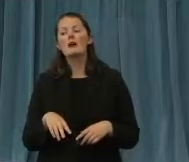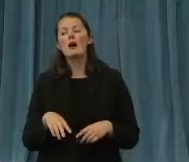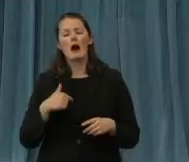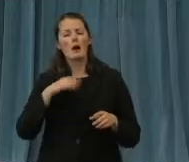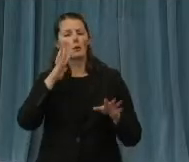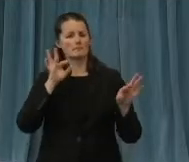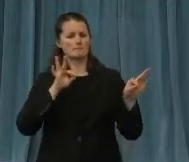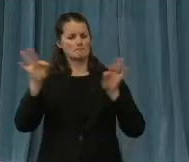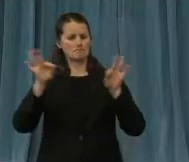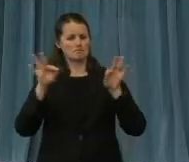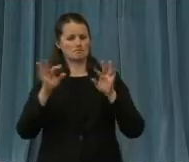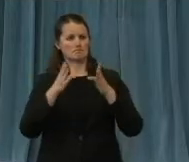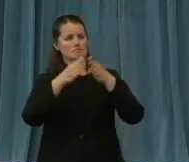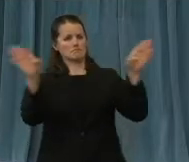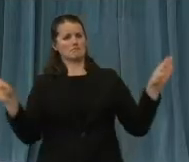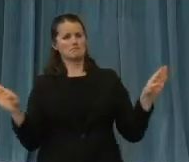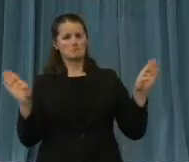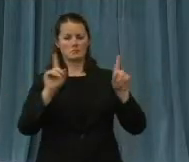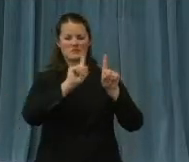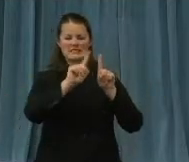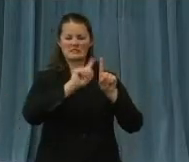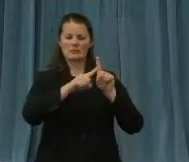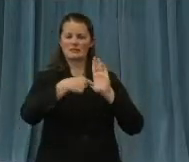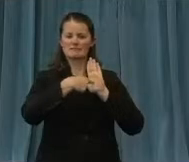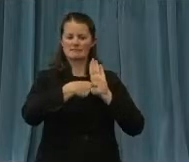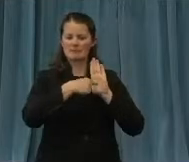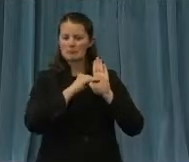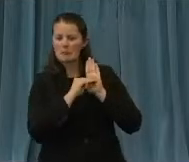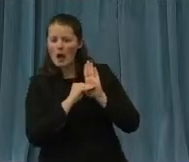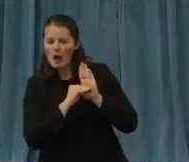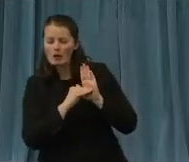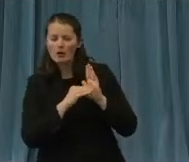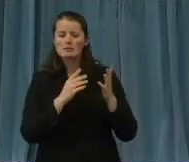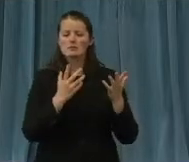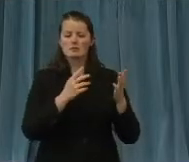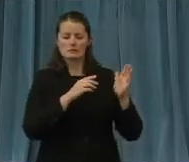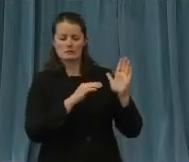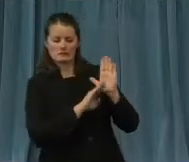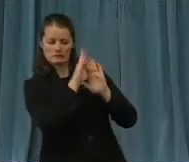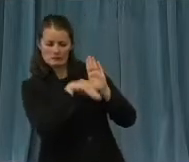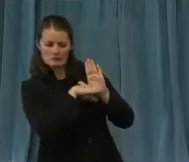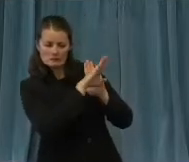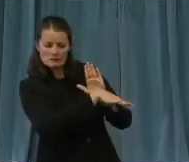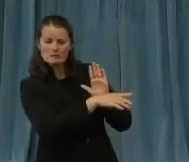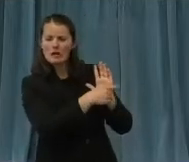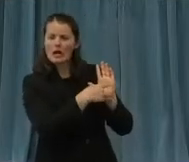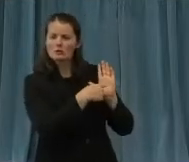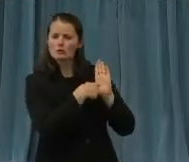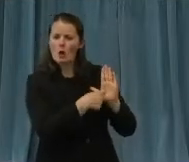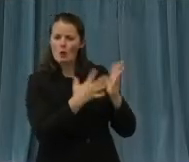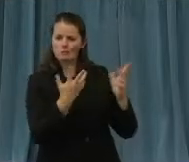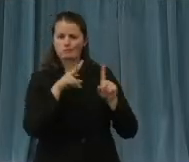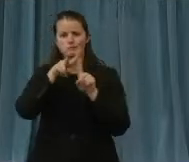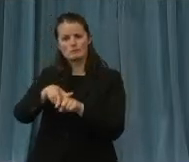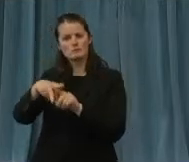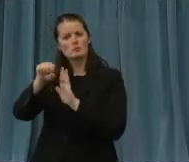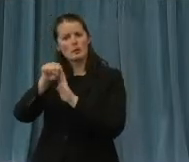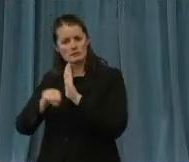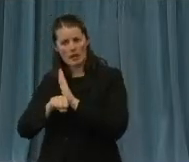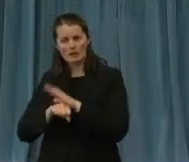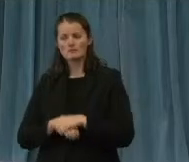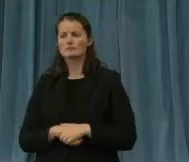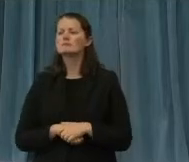broadly about some modeling efforts that are taking place and what these models mean for the state of Nevada. So we've been